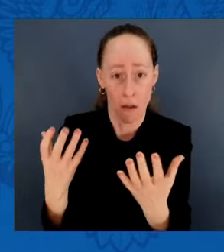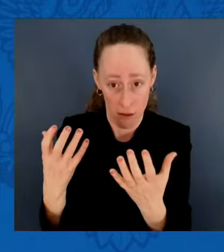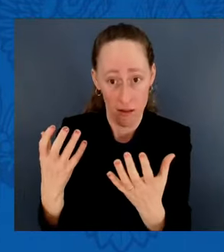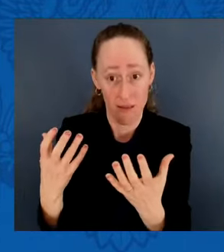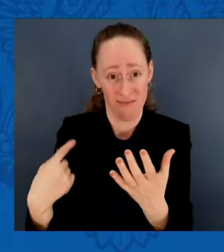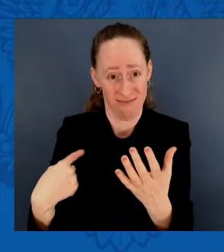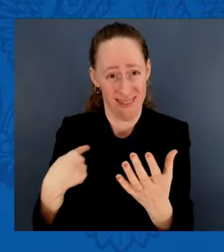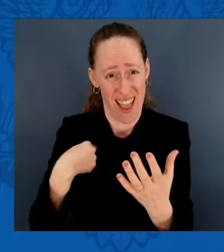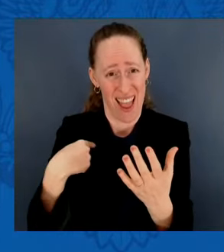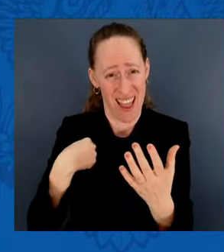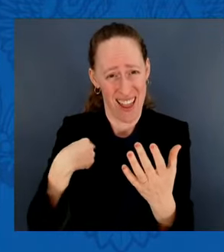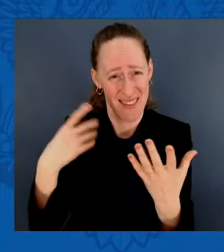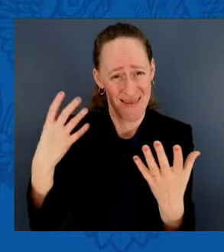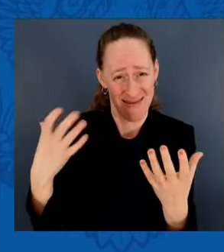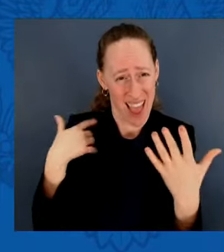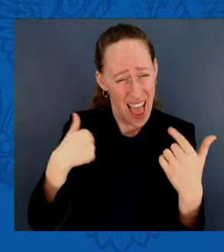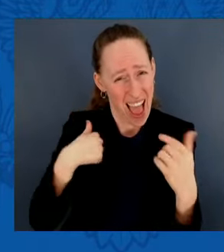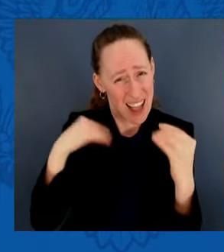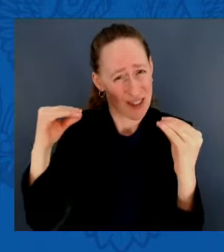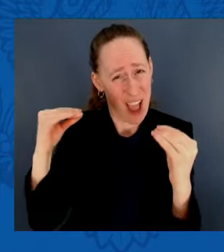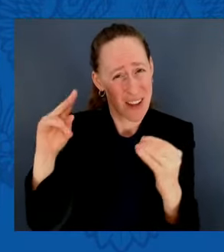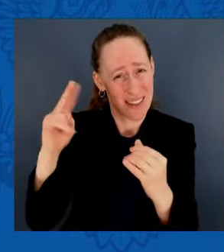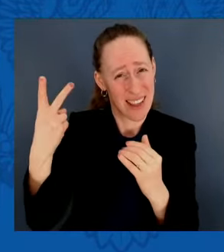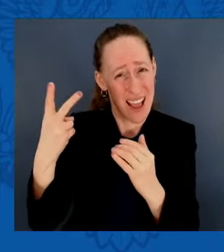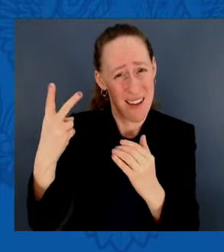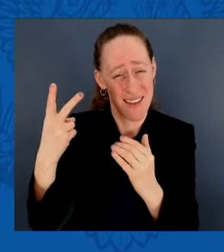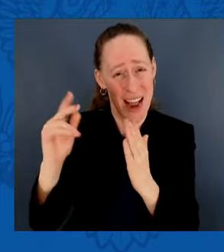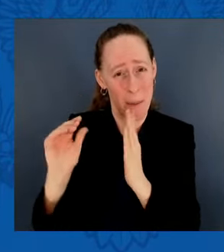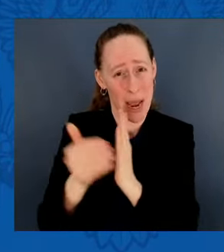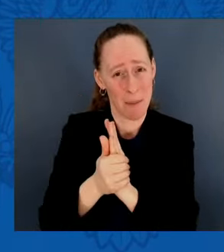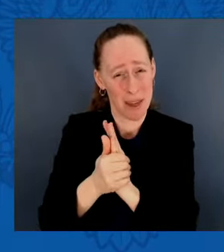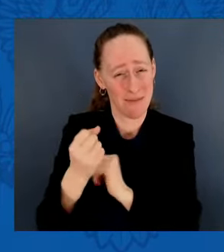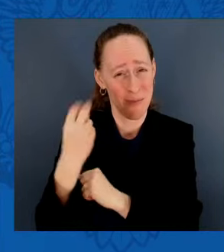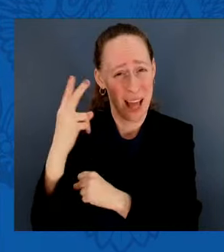Amendment or vilifies responsible gun owners.